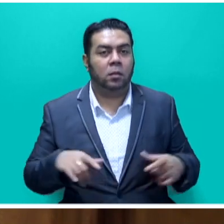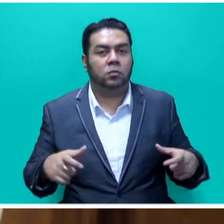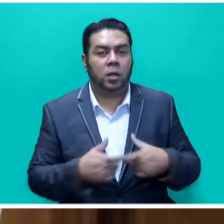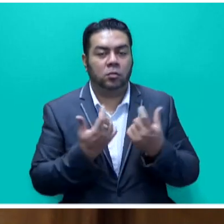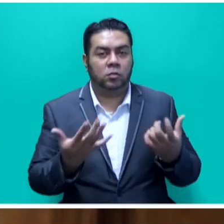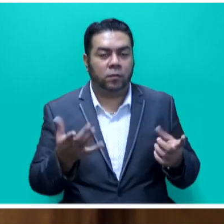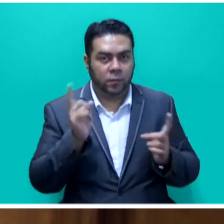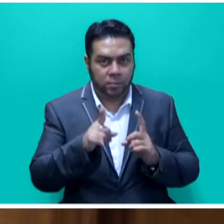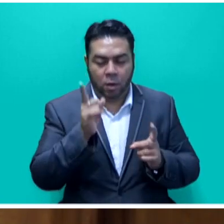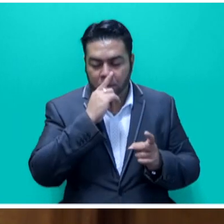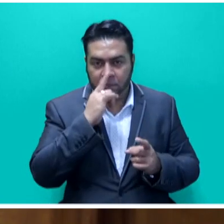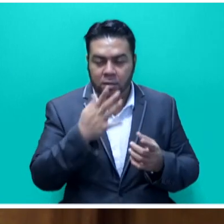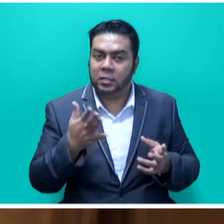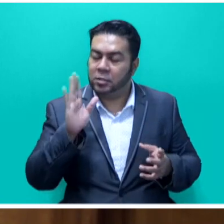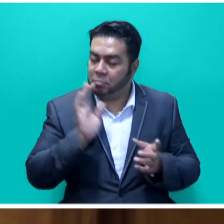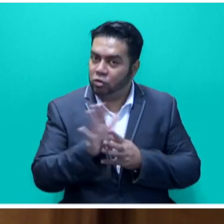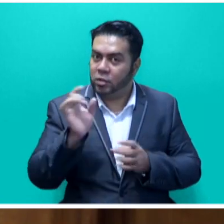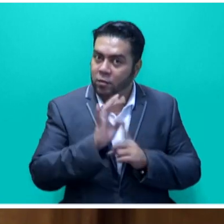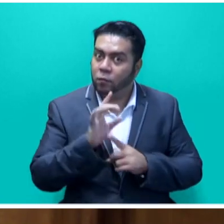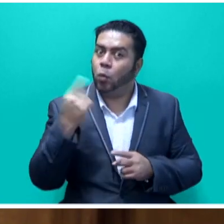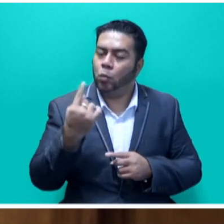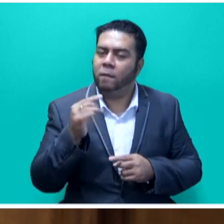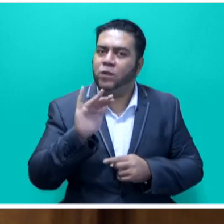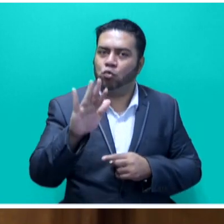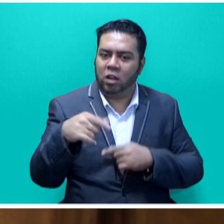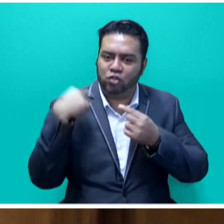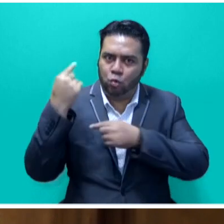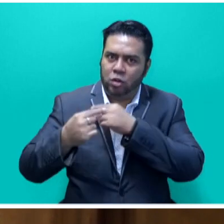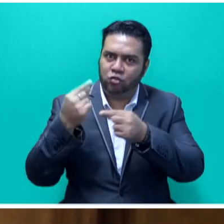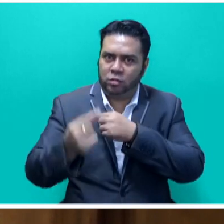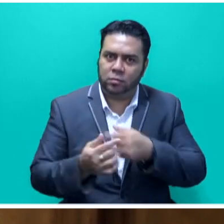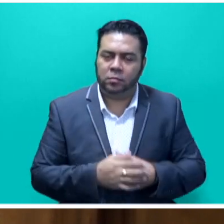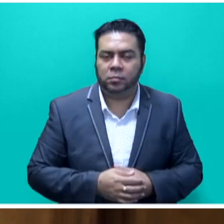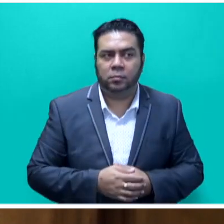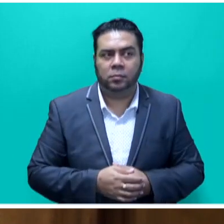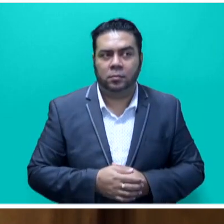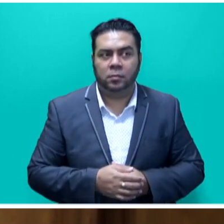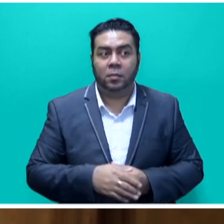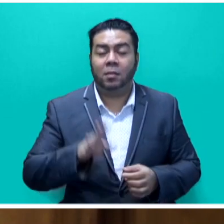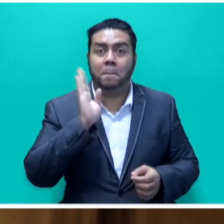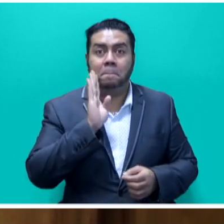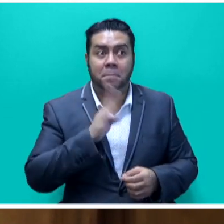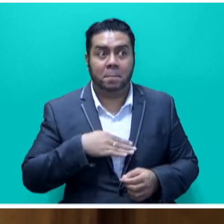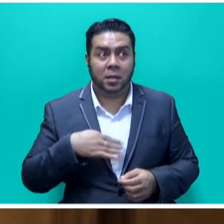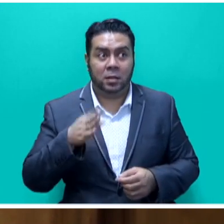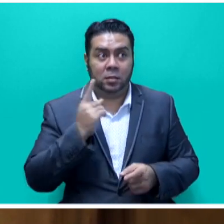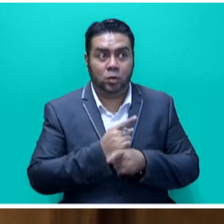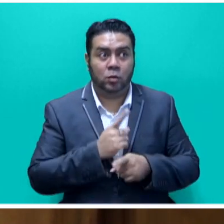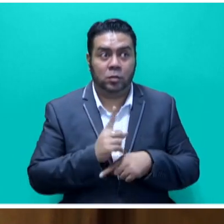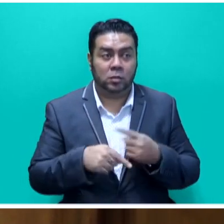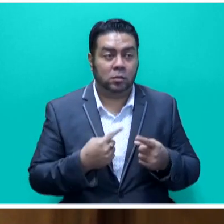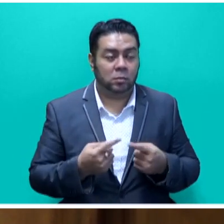people, especially for the future generation. Honourable Speaker, the member who spoke before me talked